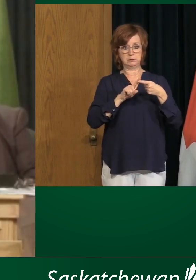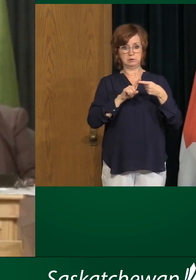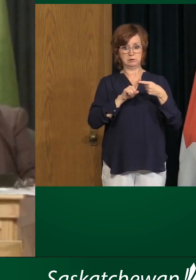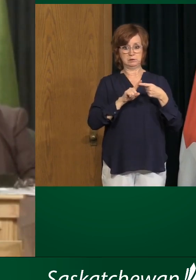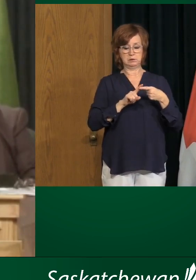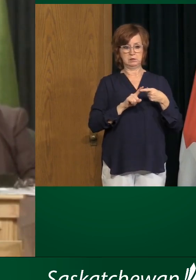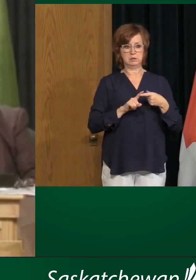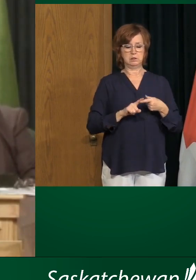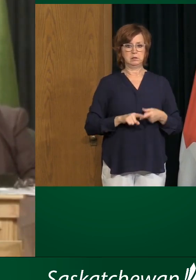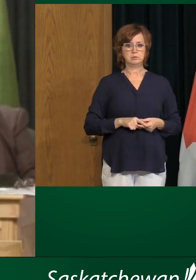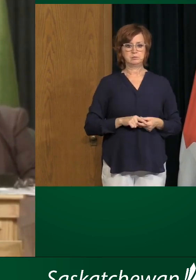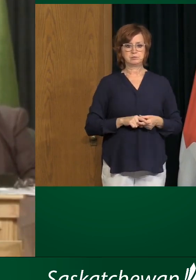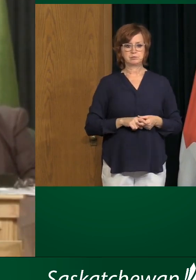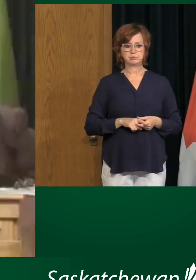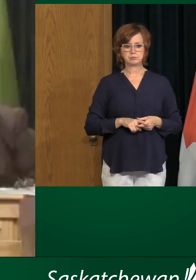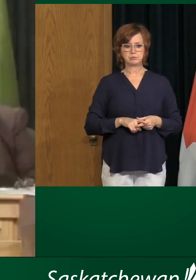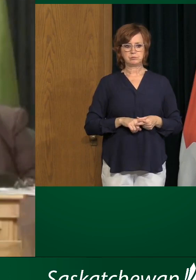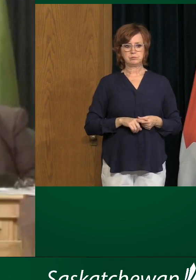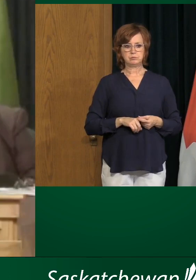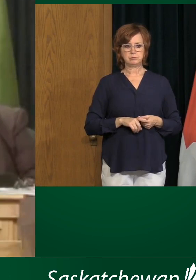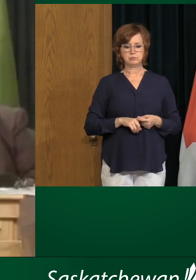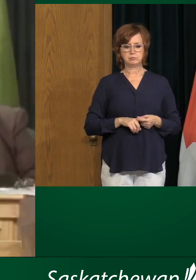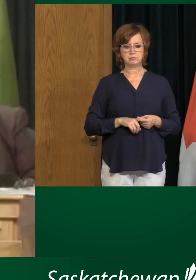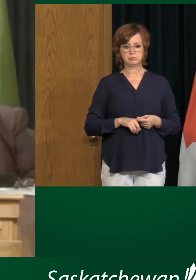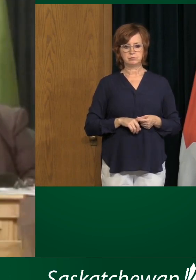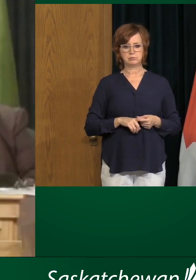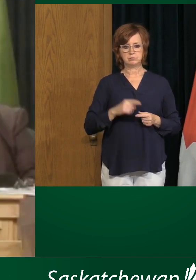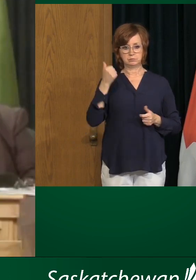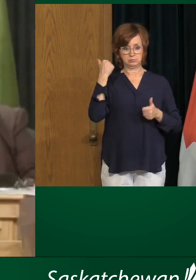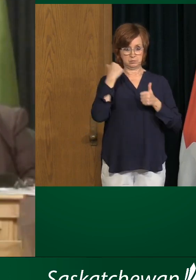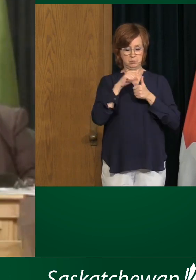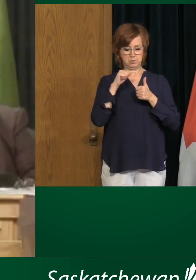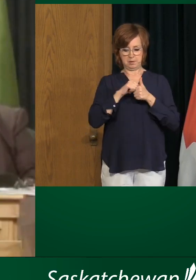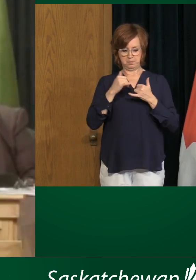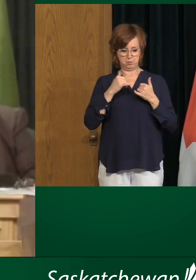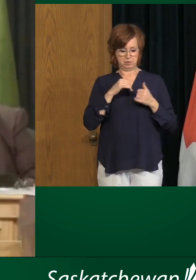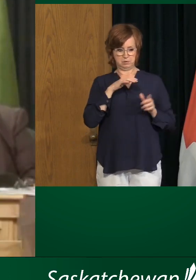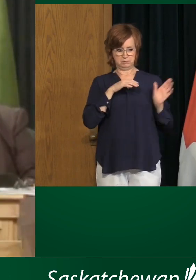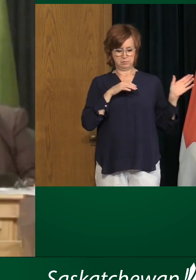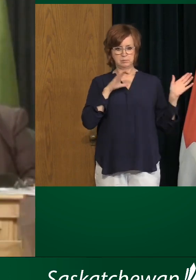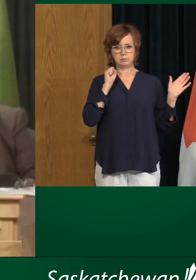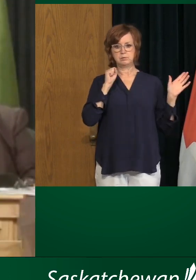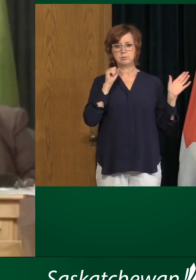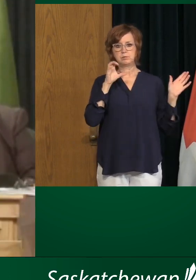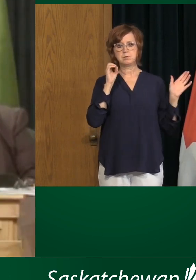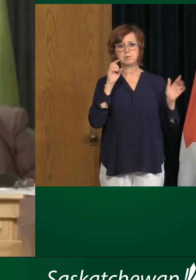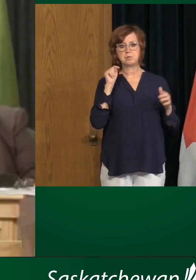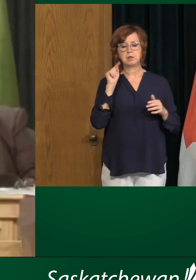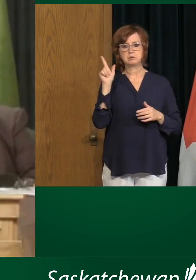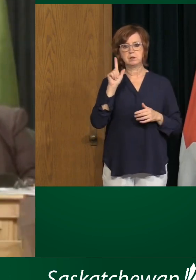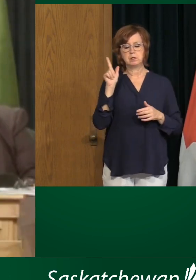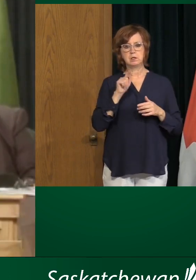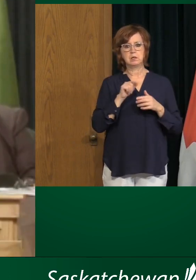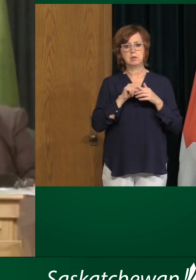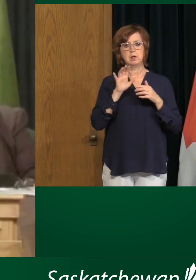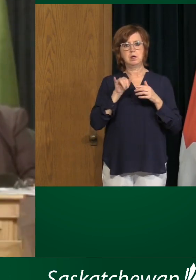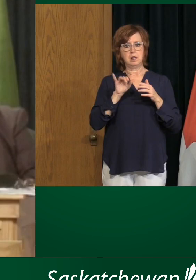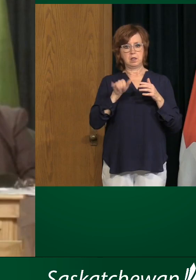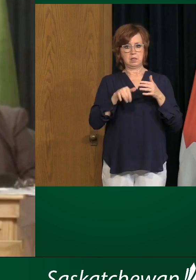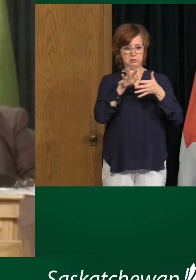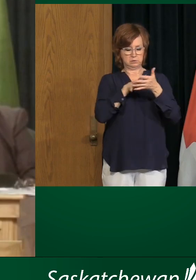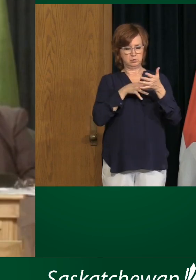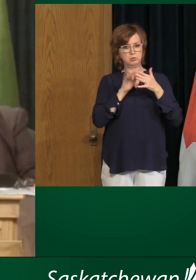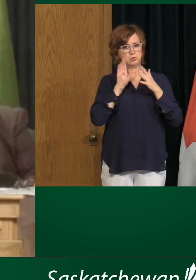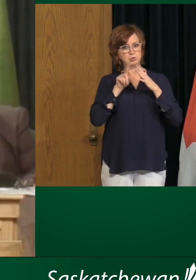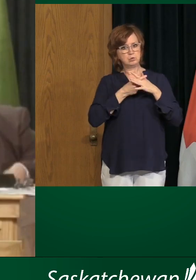Well, keep in mind that the plan as outlined doesn't start for another couple of weeks, and the usual incubation period, as well as the period